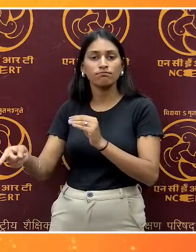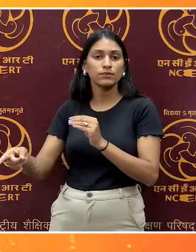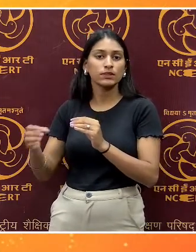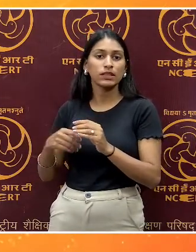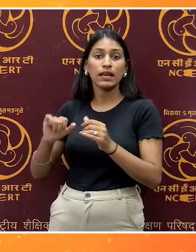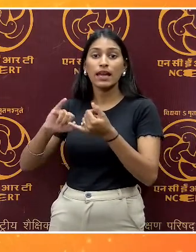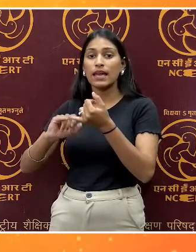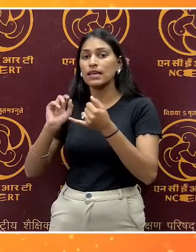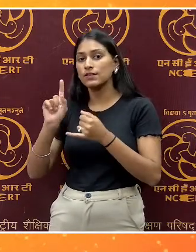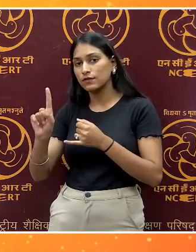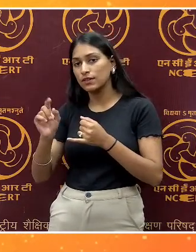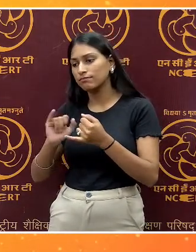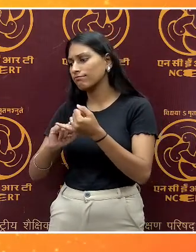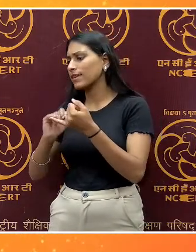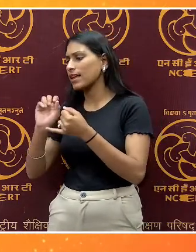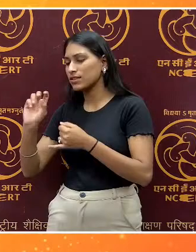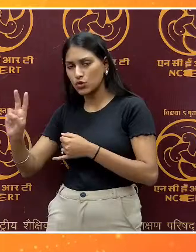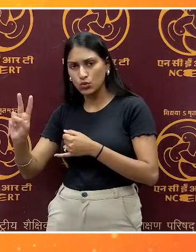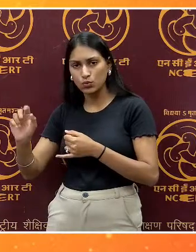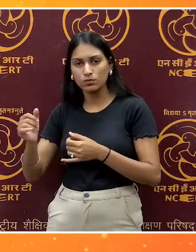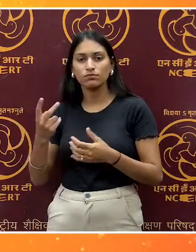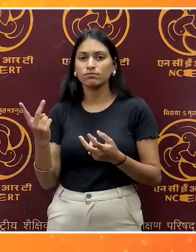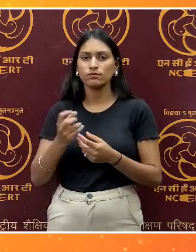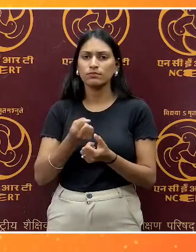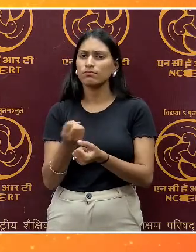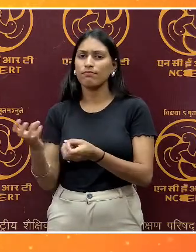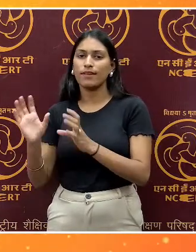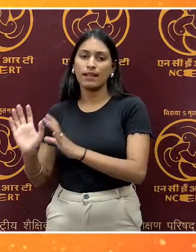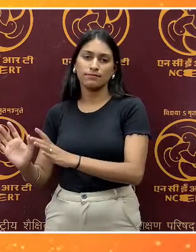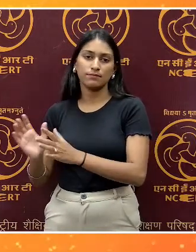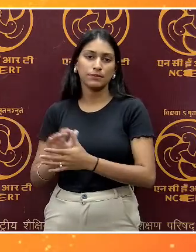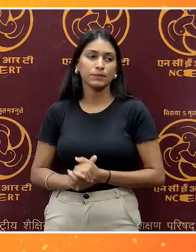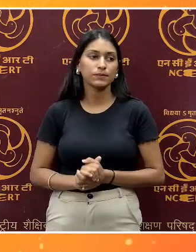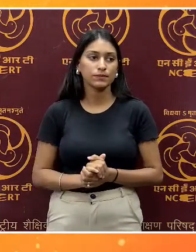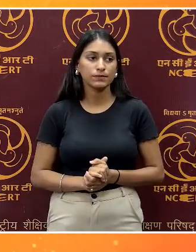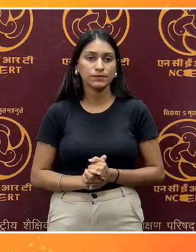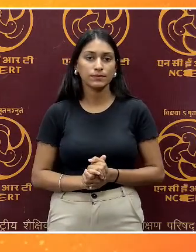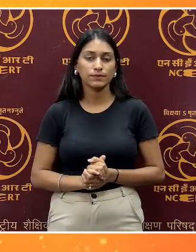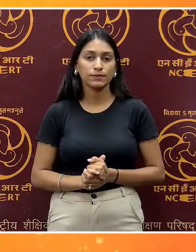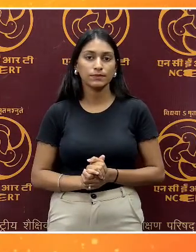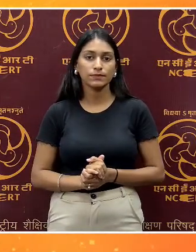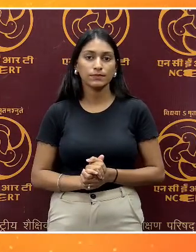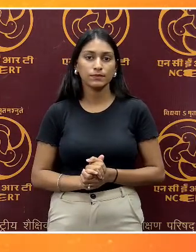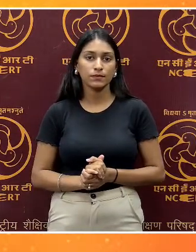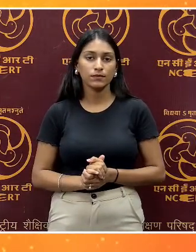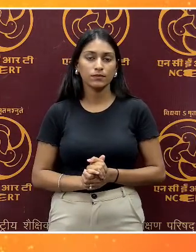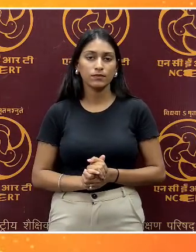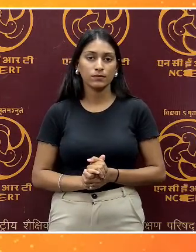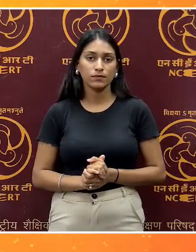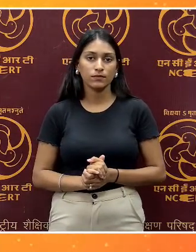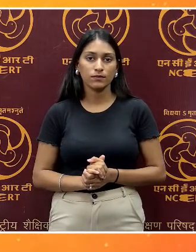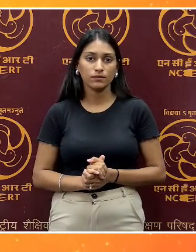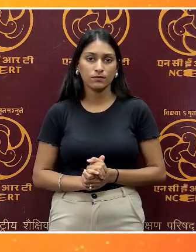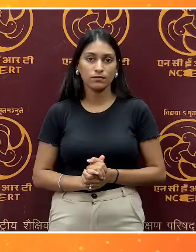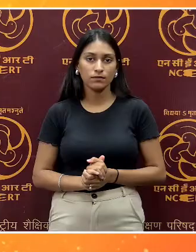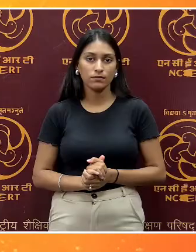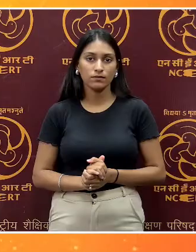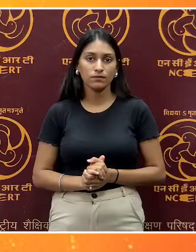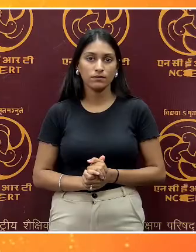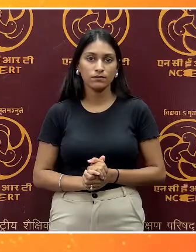S2 because straight line happens to be the shortest distance between 2 points.